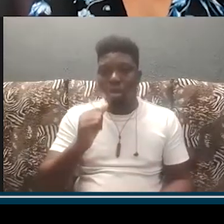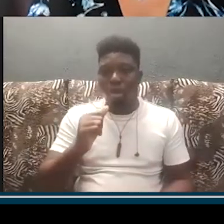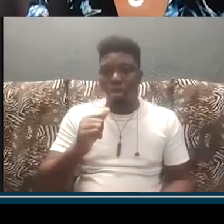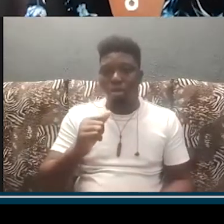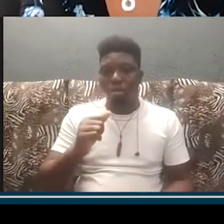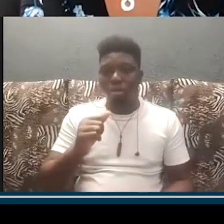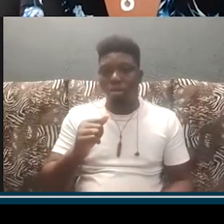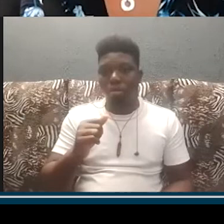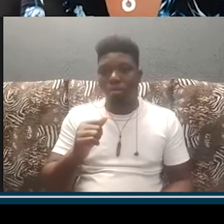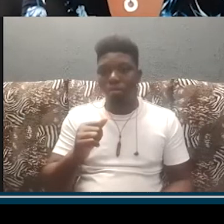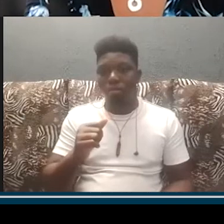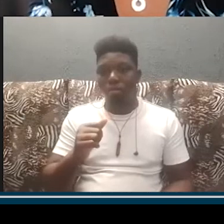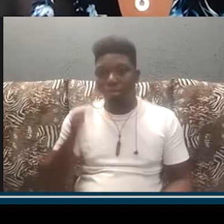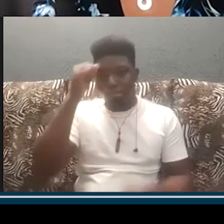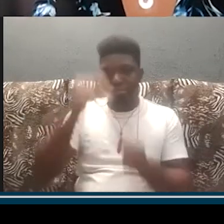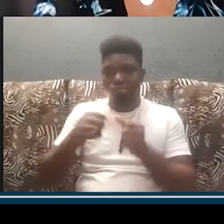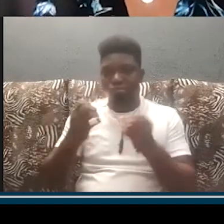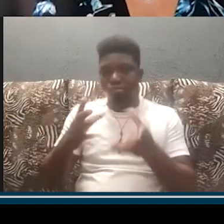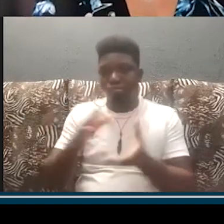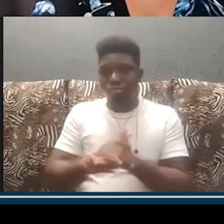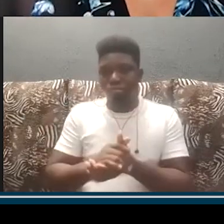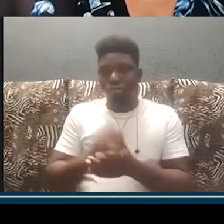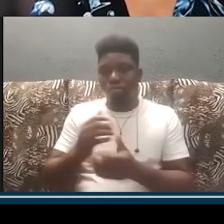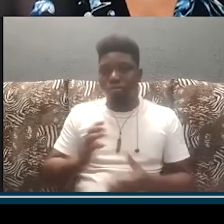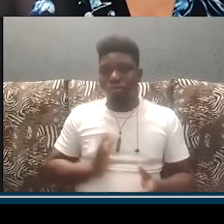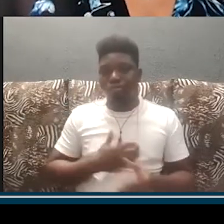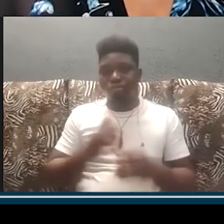of our society never had rights to begin with,